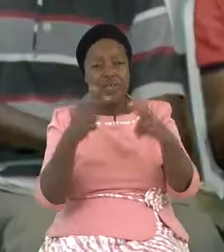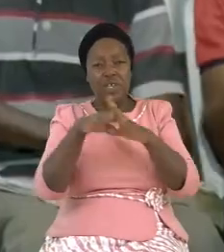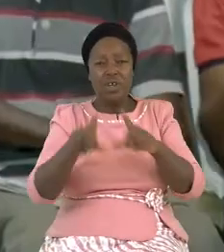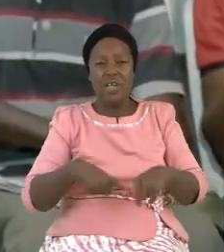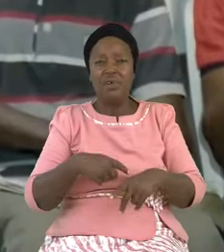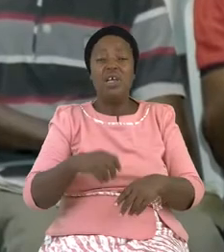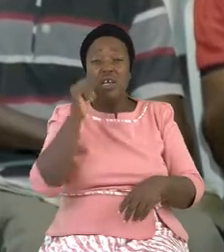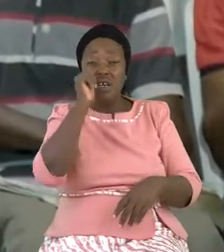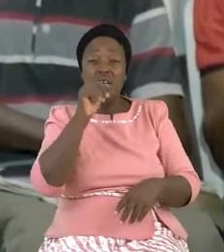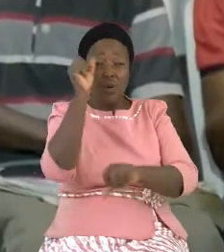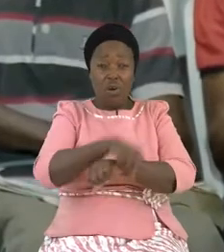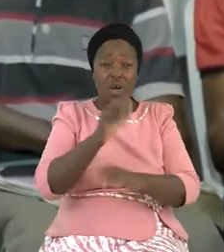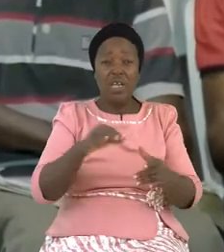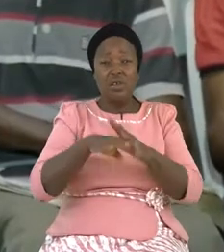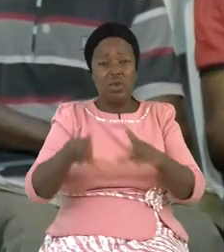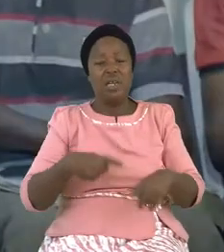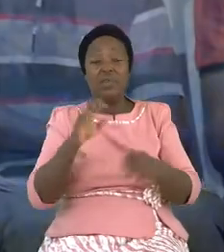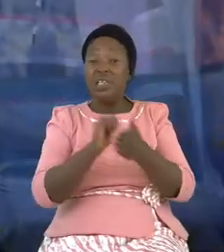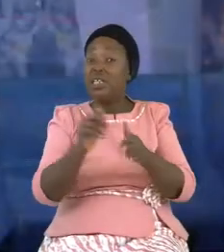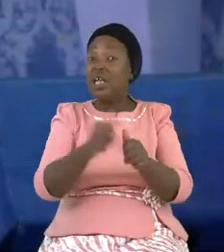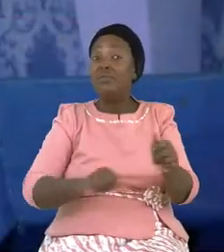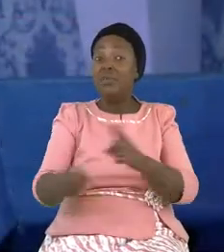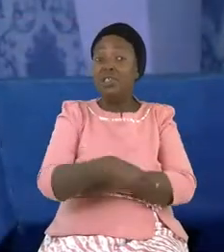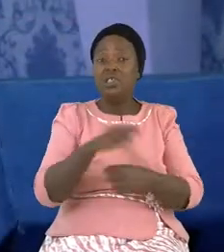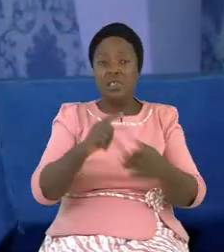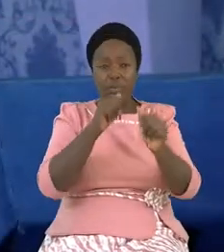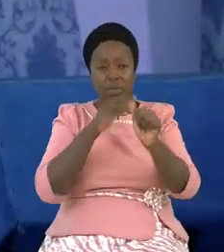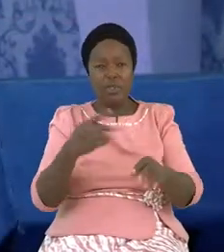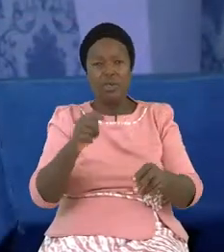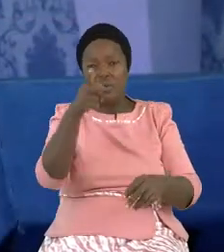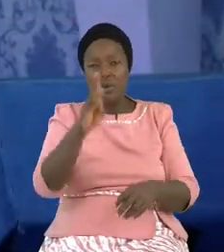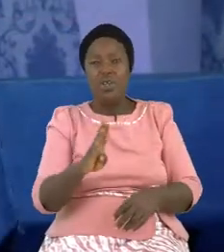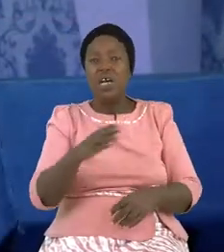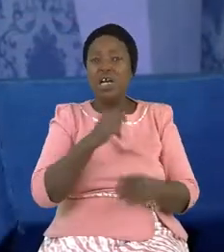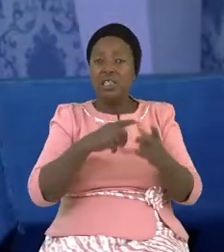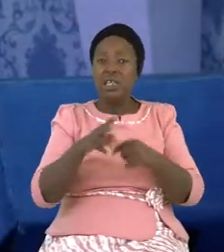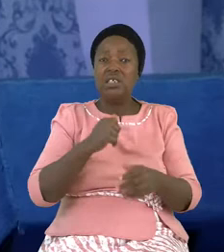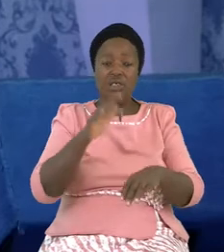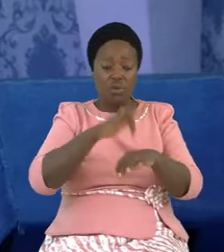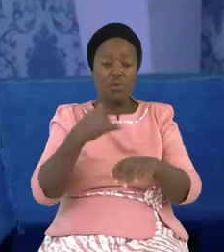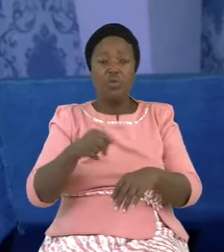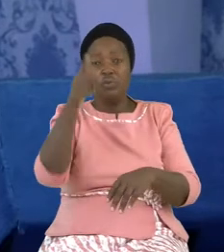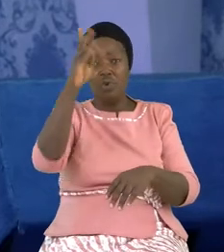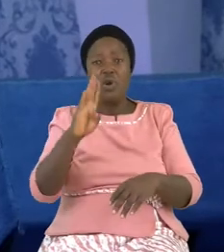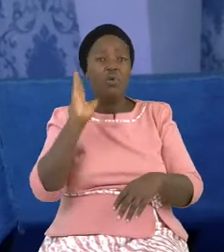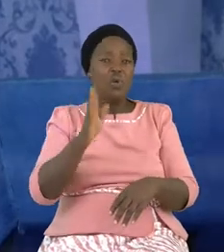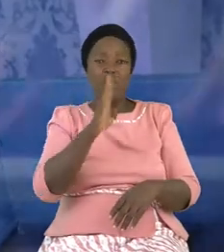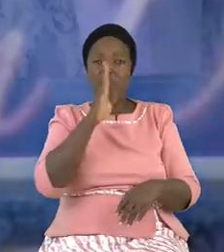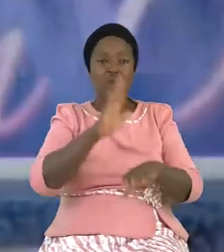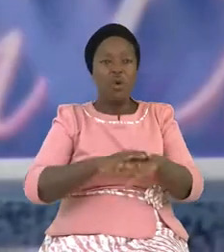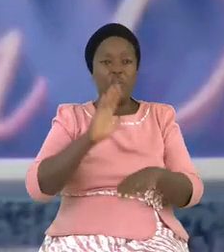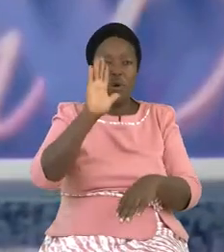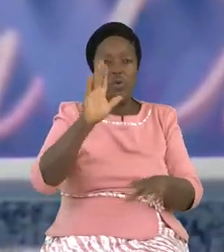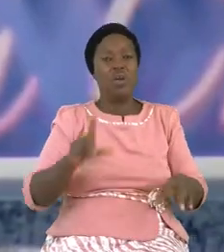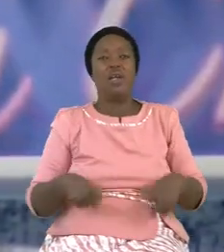life. That every day, the blessing of God and the touch of God will be upon your